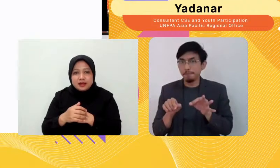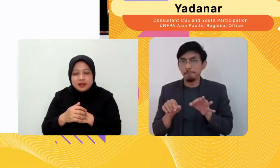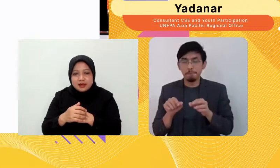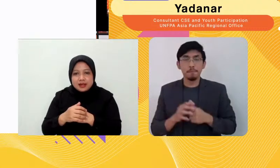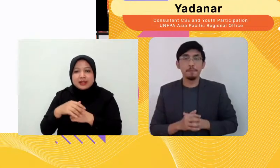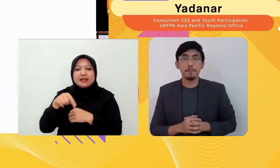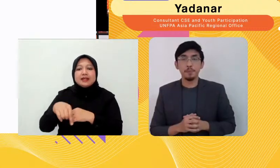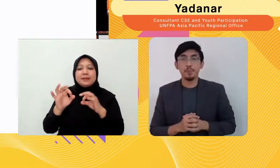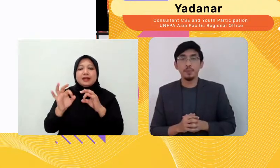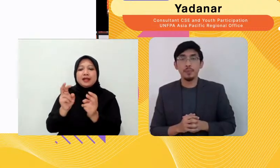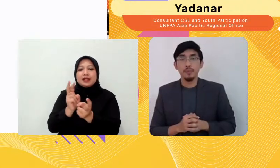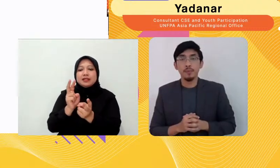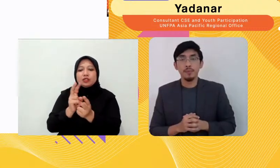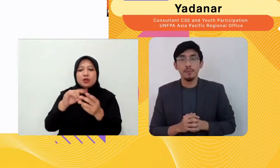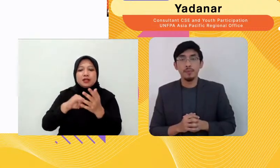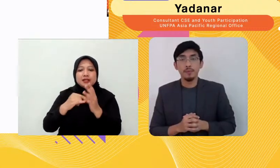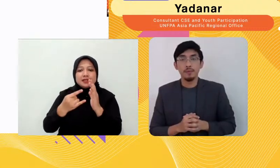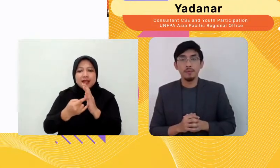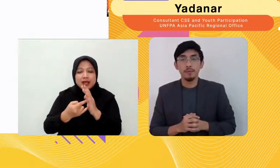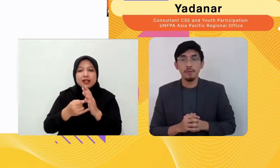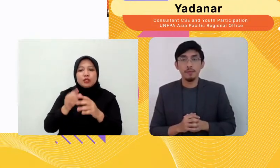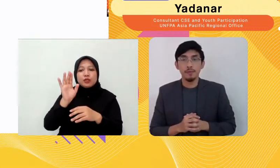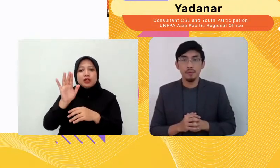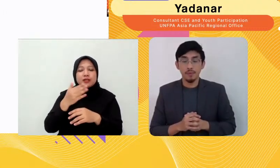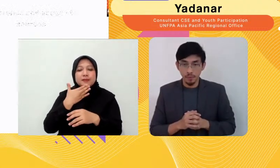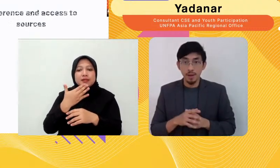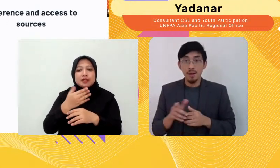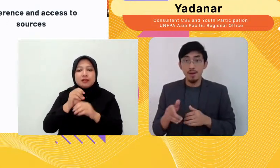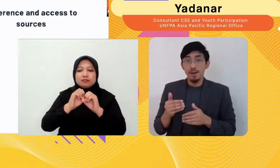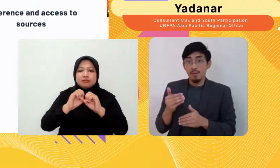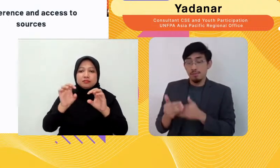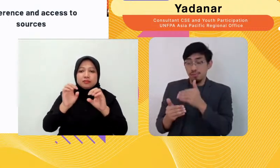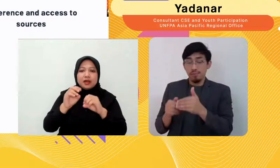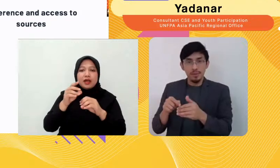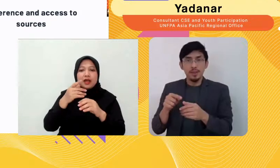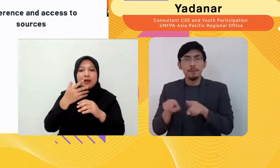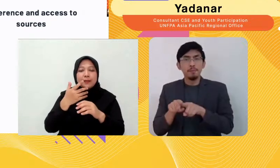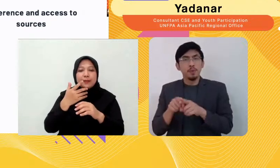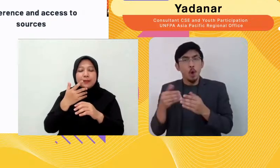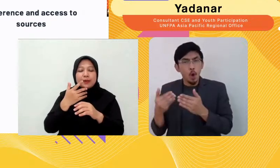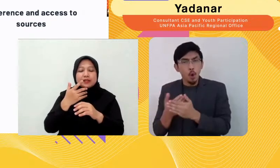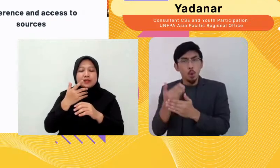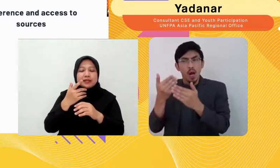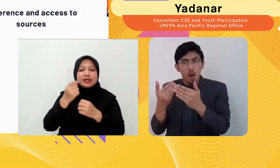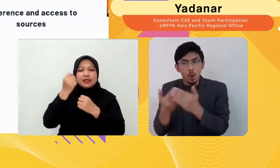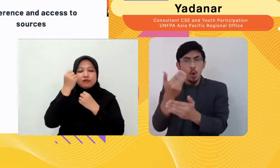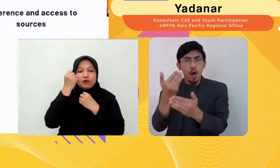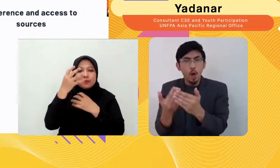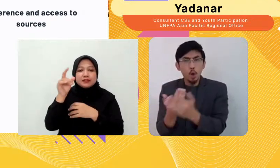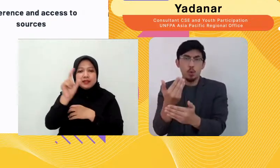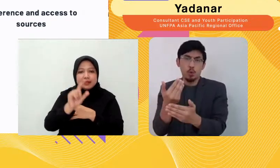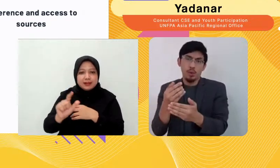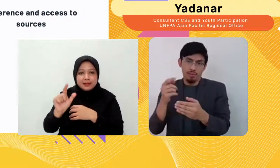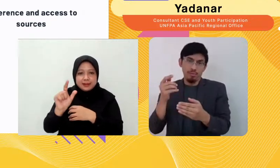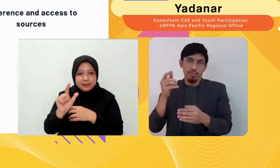reduce the risk of like sharing outdated or incorrect information. And the second domain is about